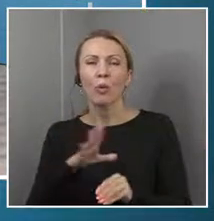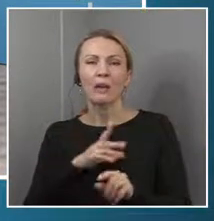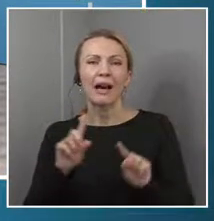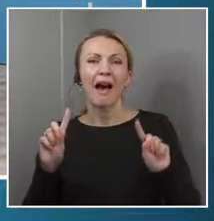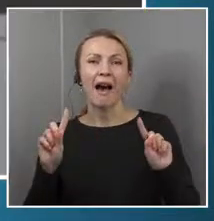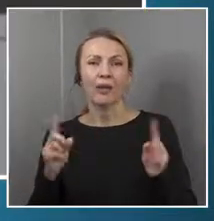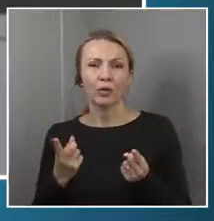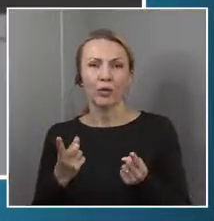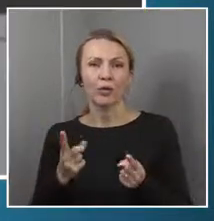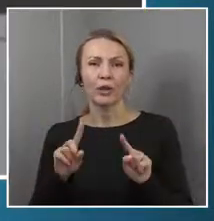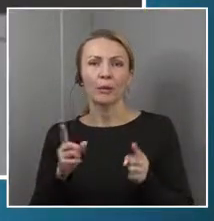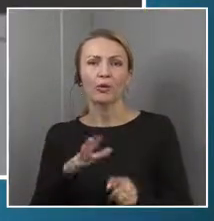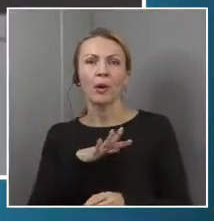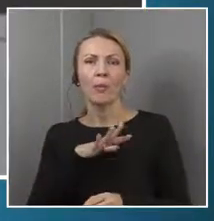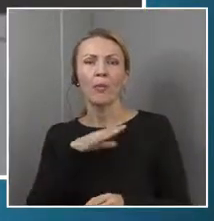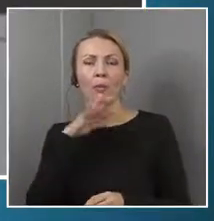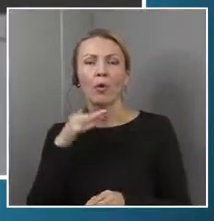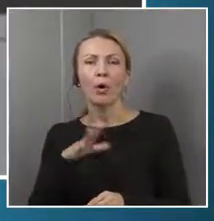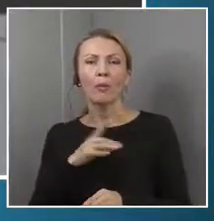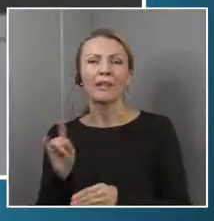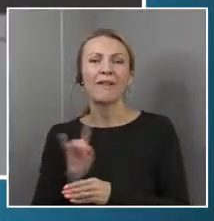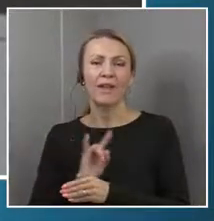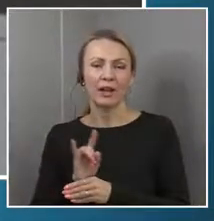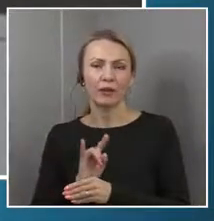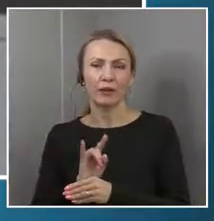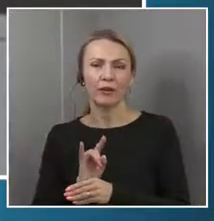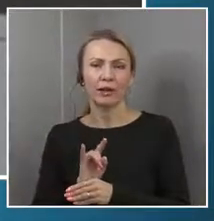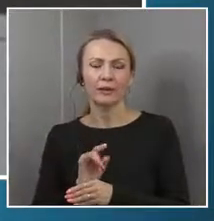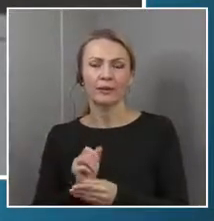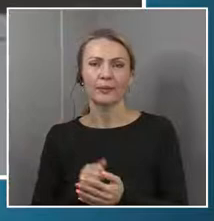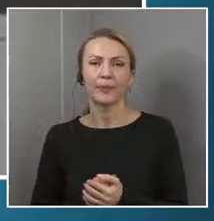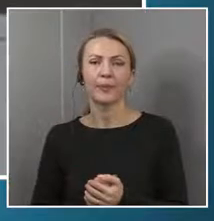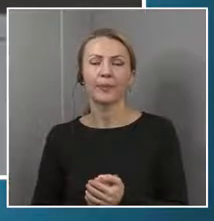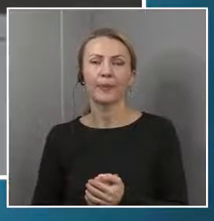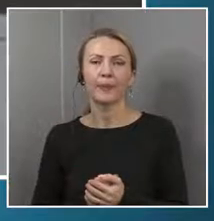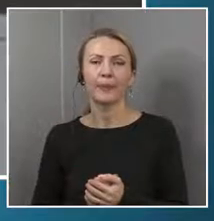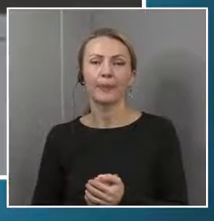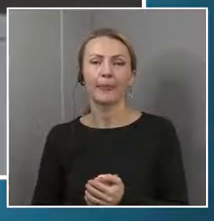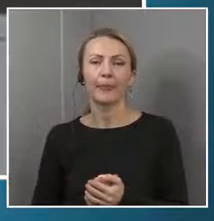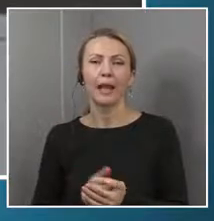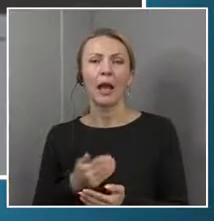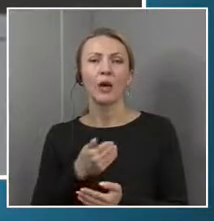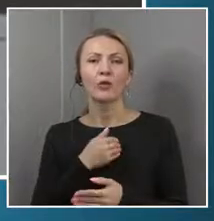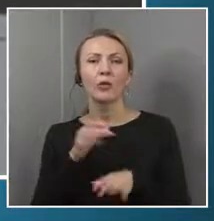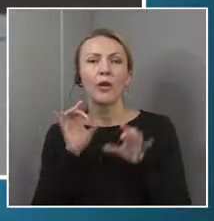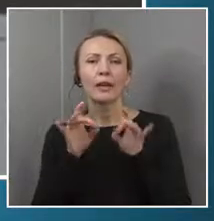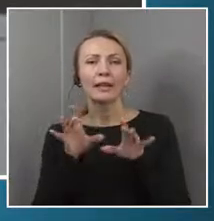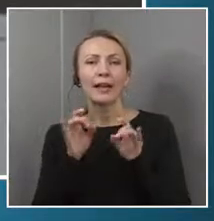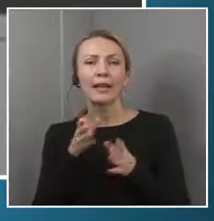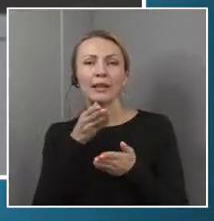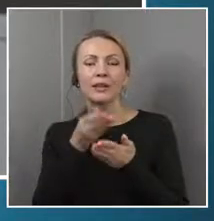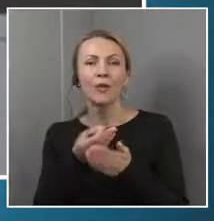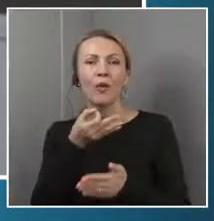Russian painters, there were some fakes there, and it was a huge scandal, and it does no favors to Russia, to the Russian